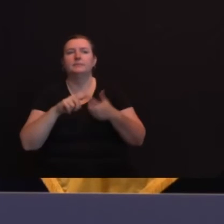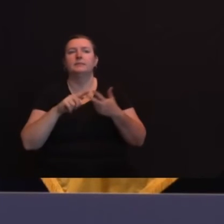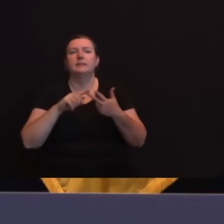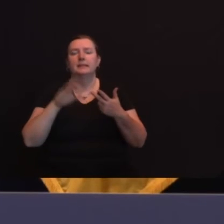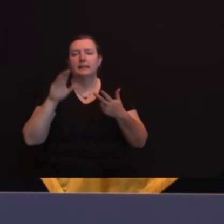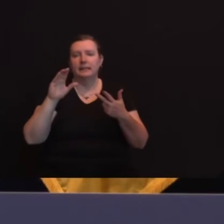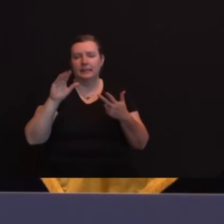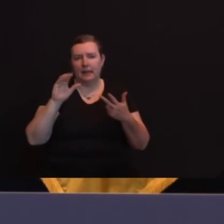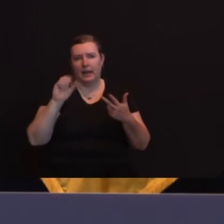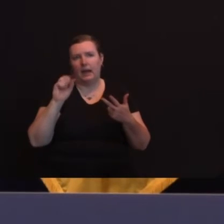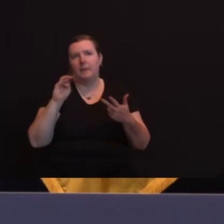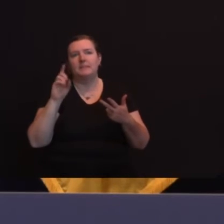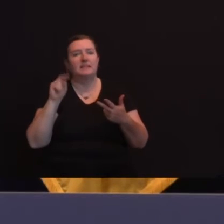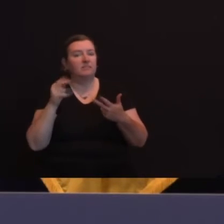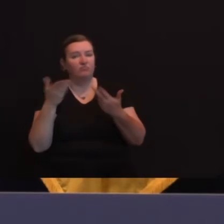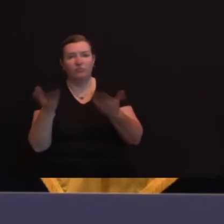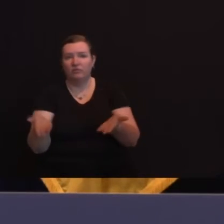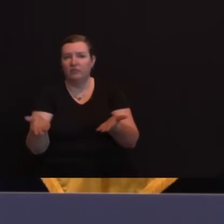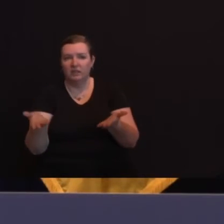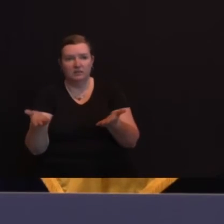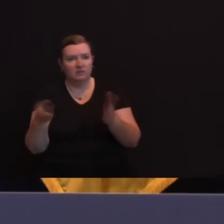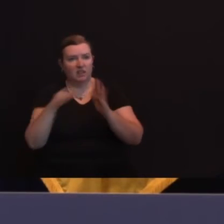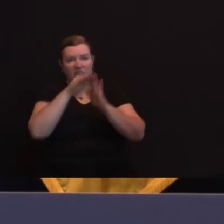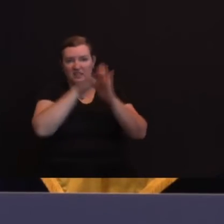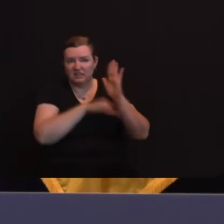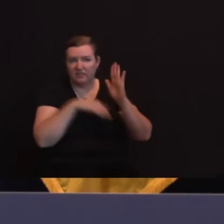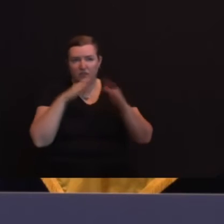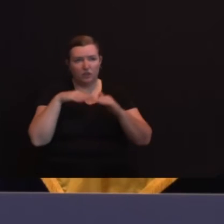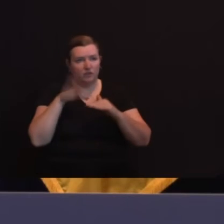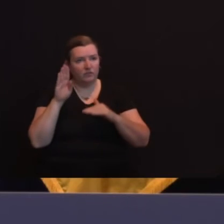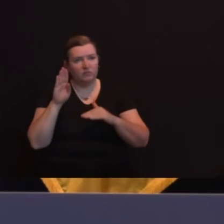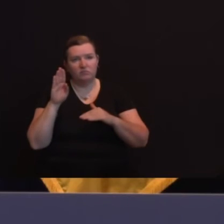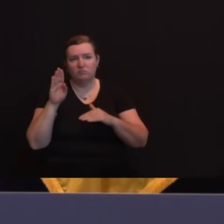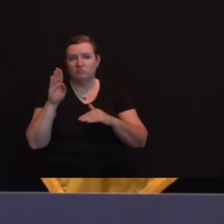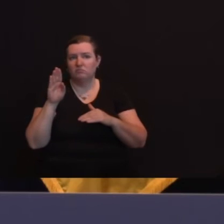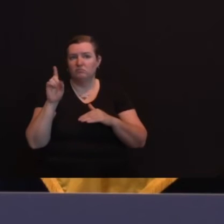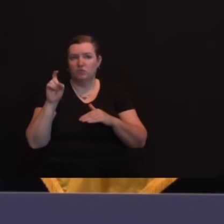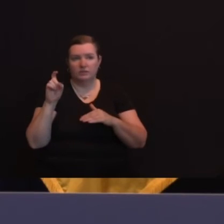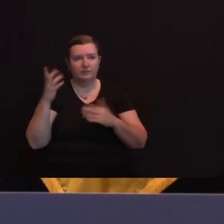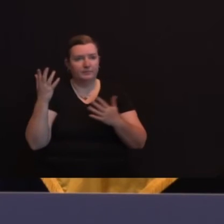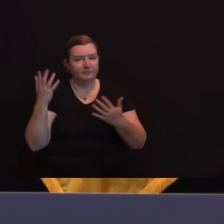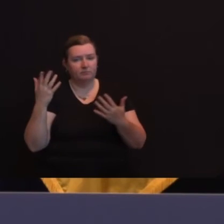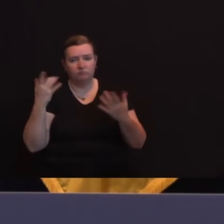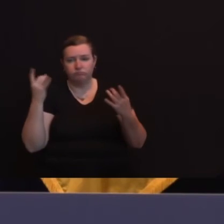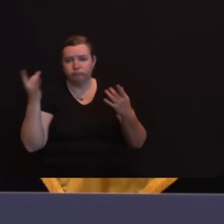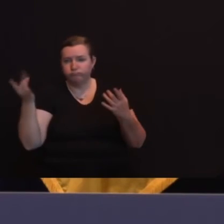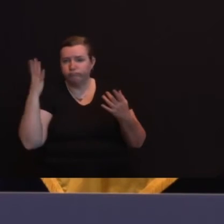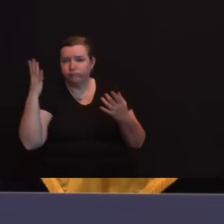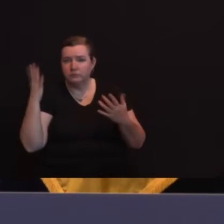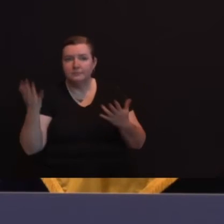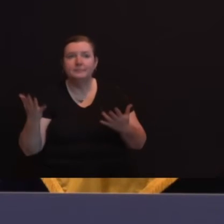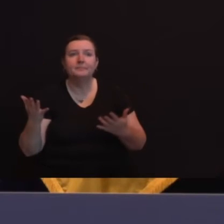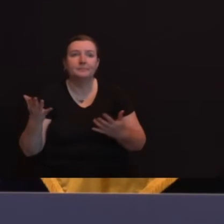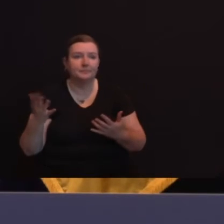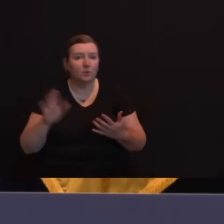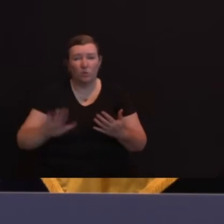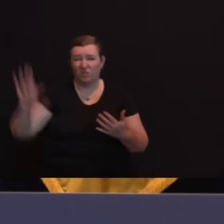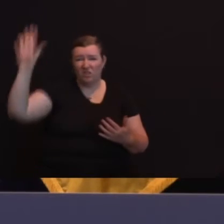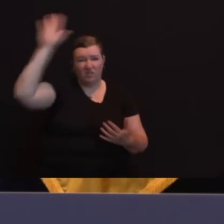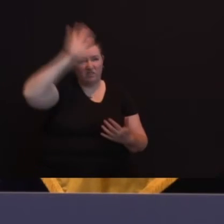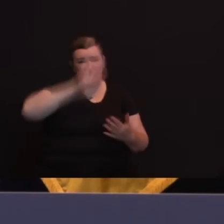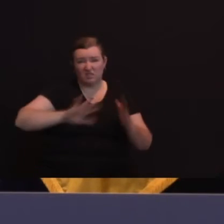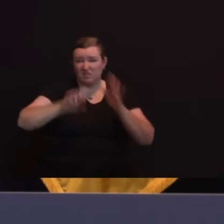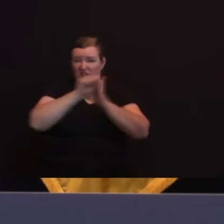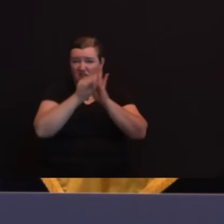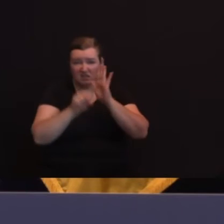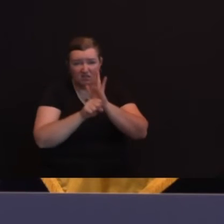back on it. Monmouth is on it. So this is it is a reality in every part of our state, every corner of our state. Thank you, as